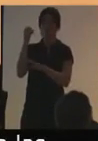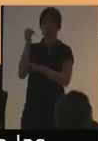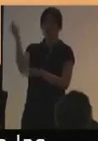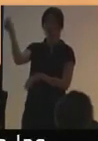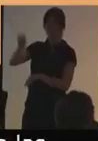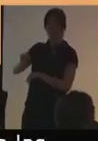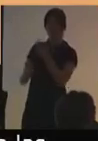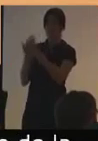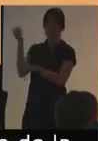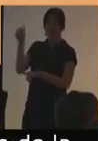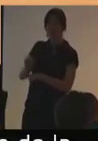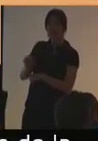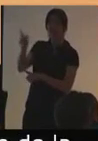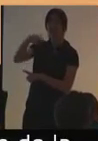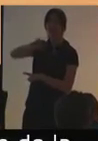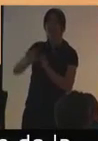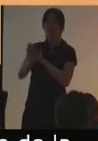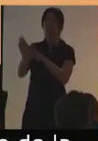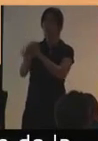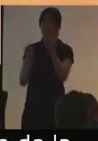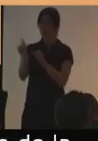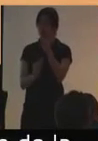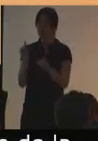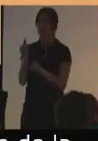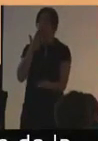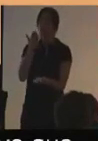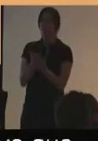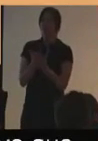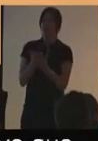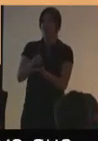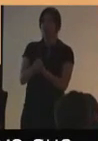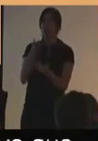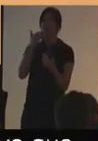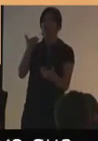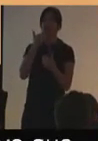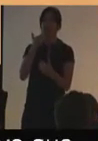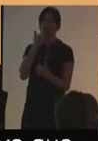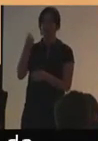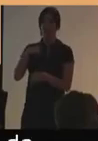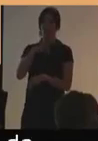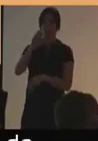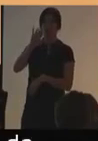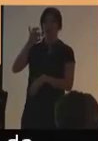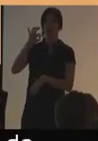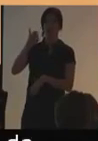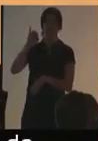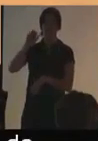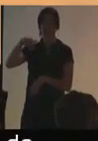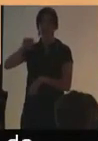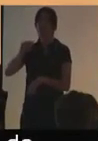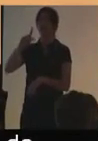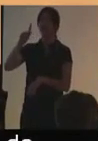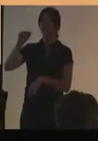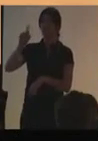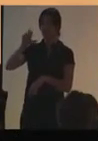comment on the presentations this morning. And finally, I'd like to thank both Christina and